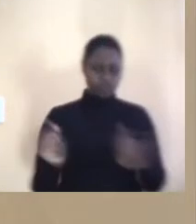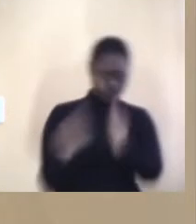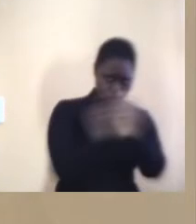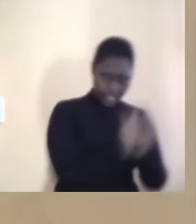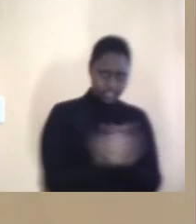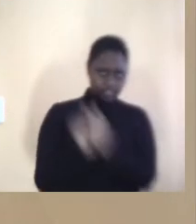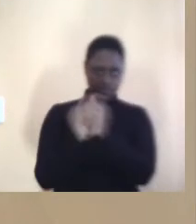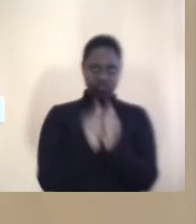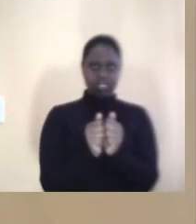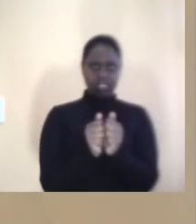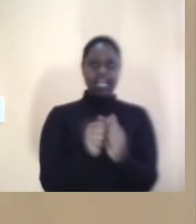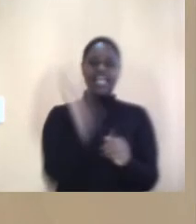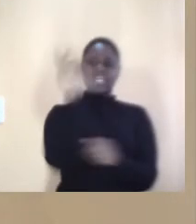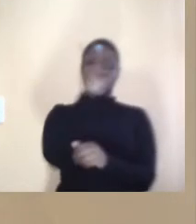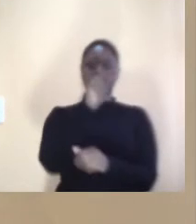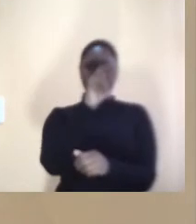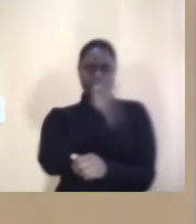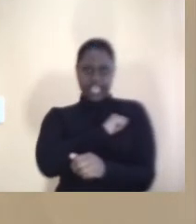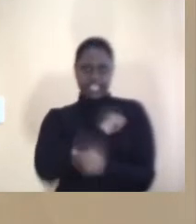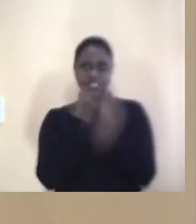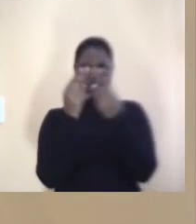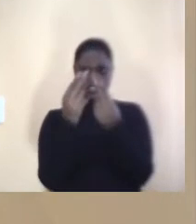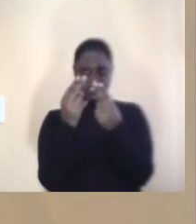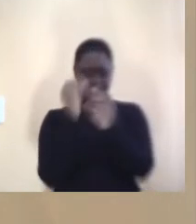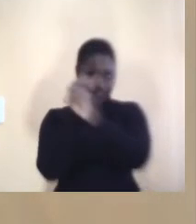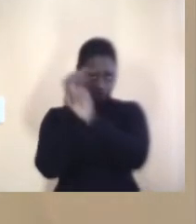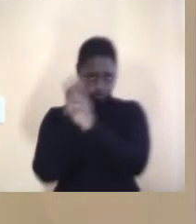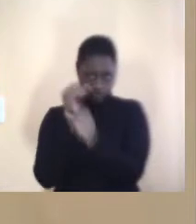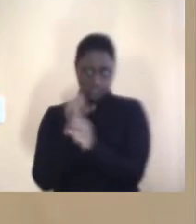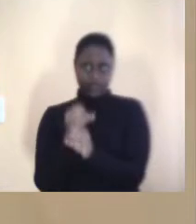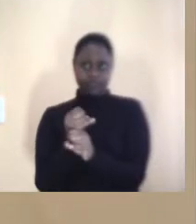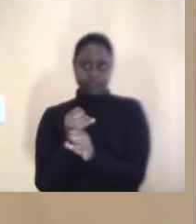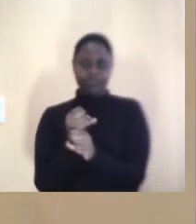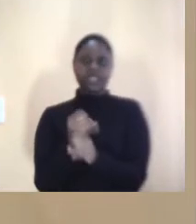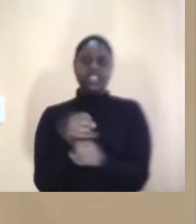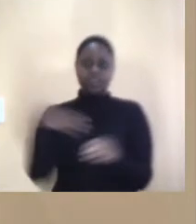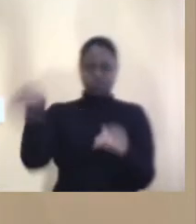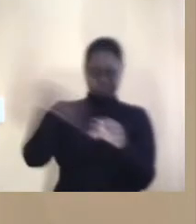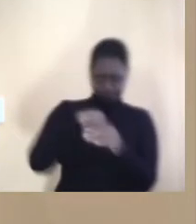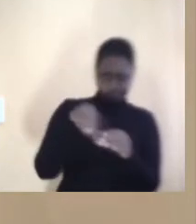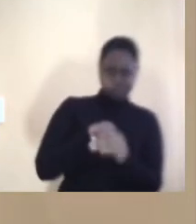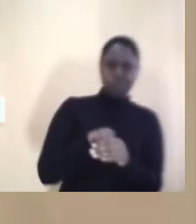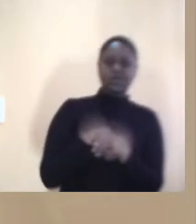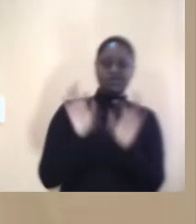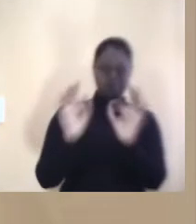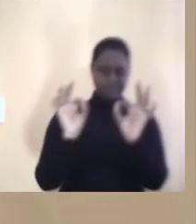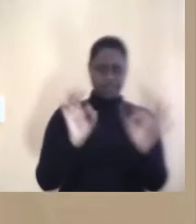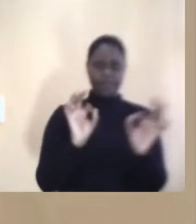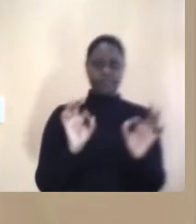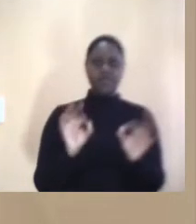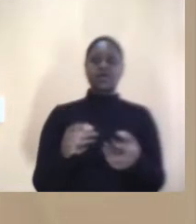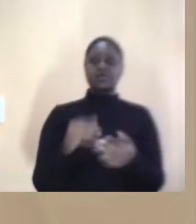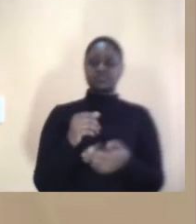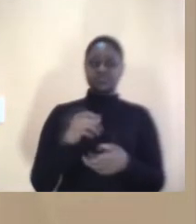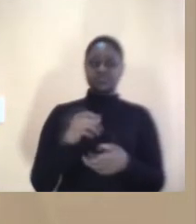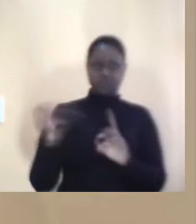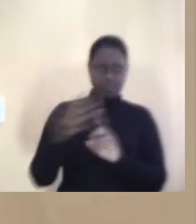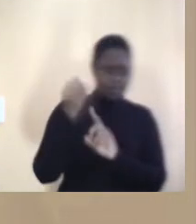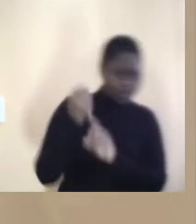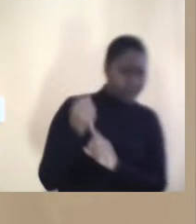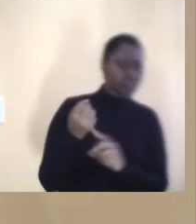KZN institutions, as we've already highlighted, they are going to be the viable tool of ensuring that the tertiary